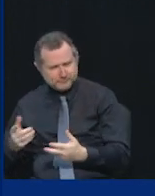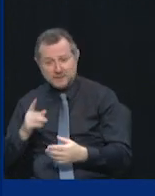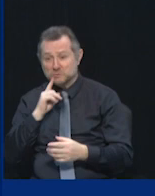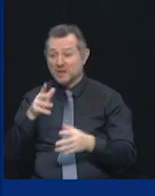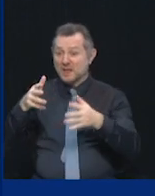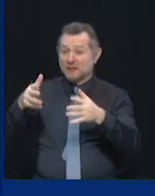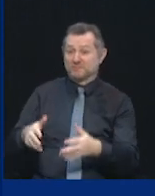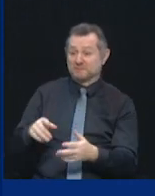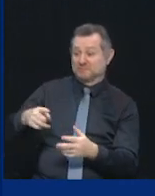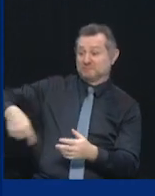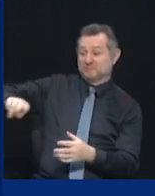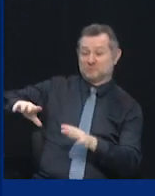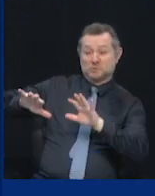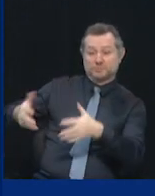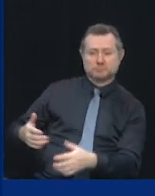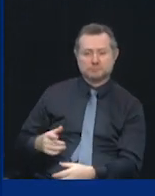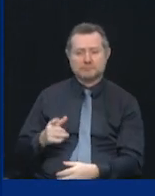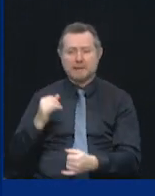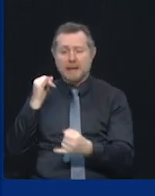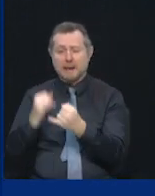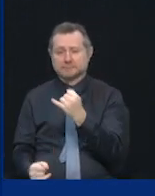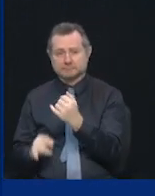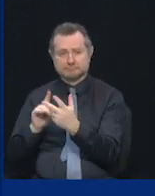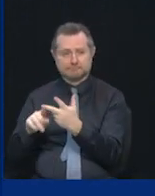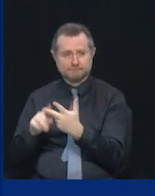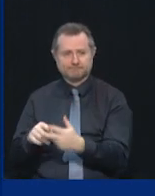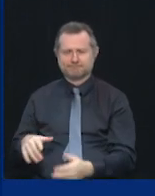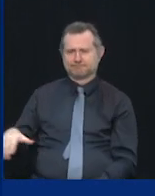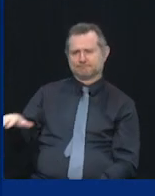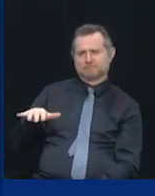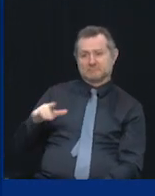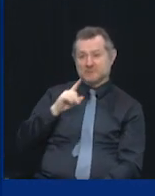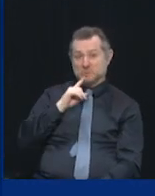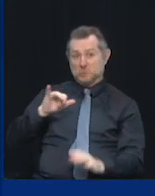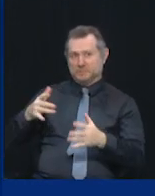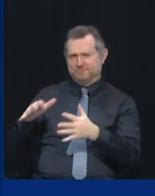the population. You have two groups.